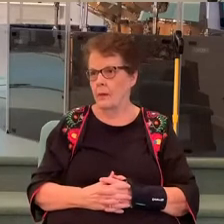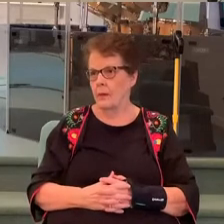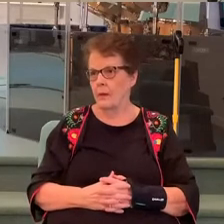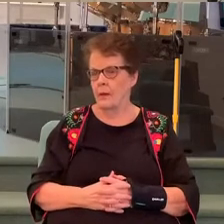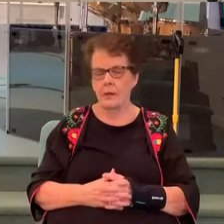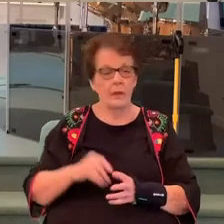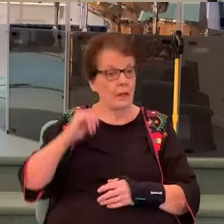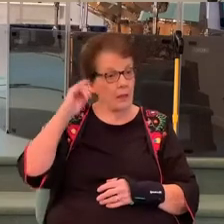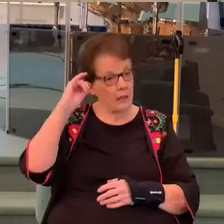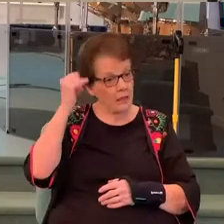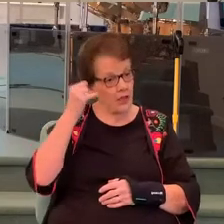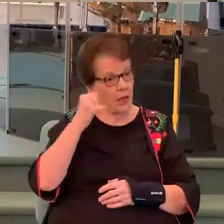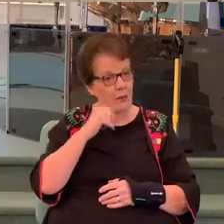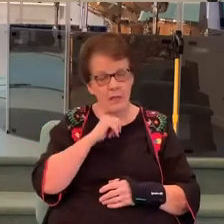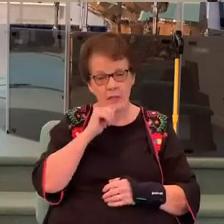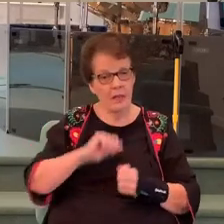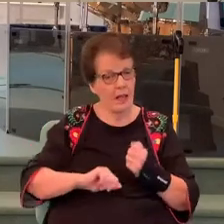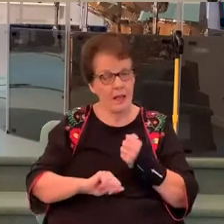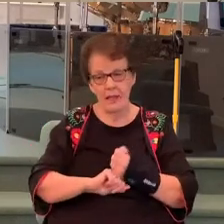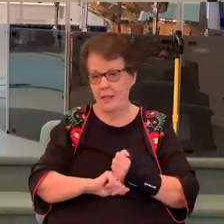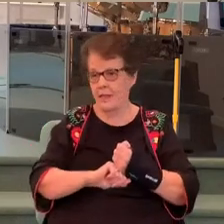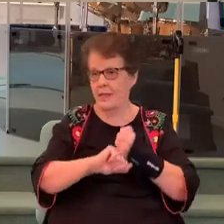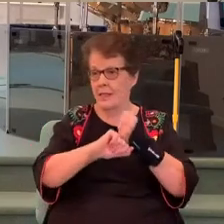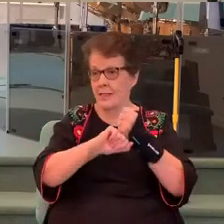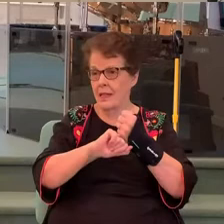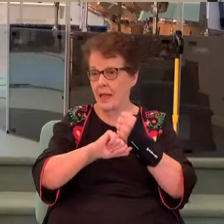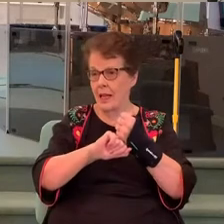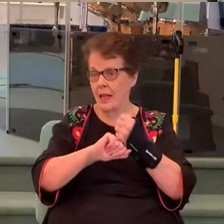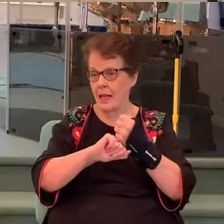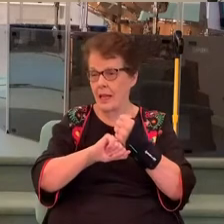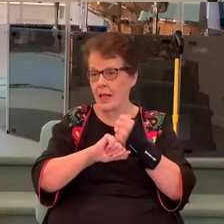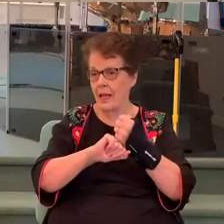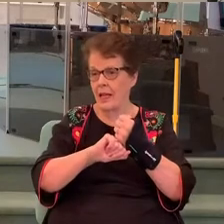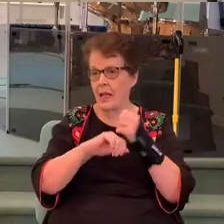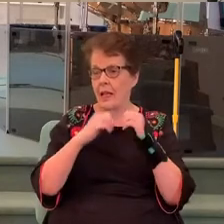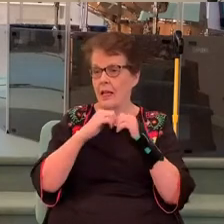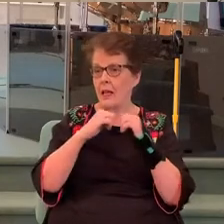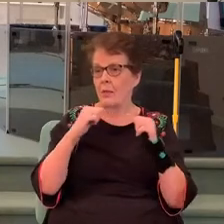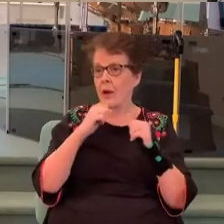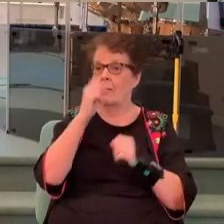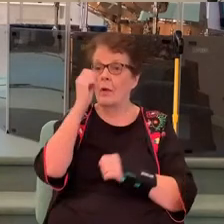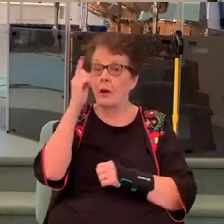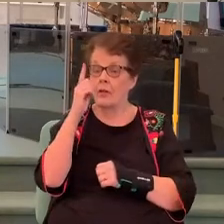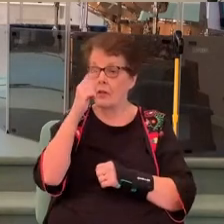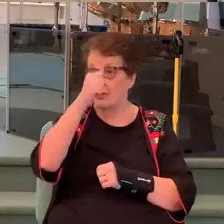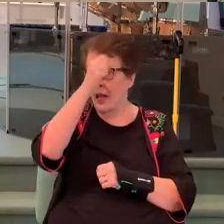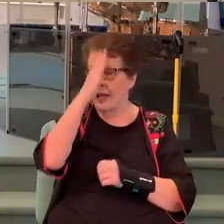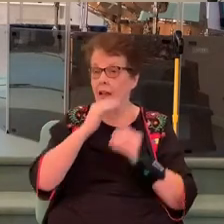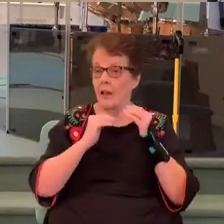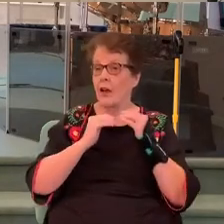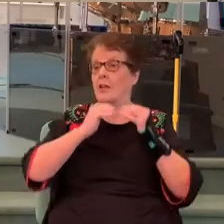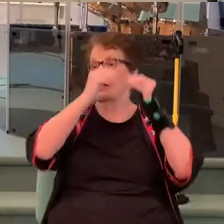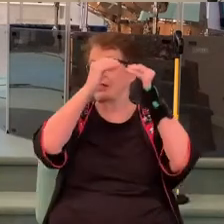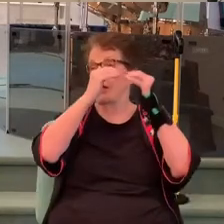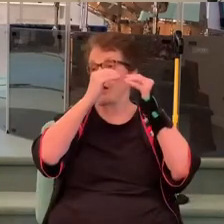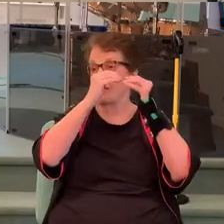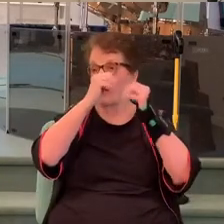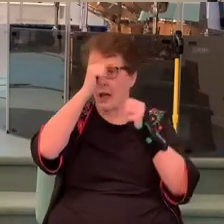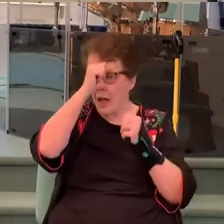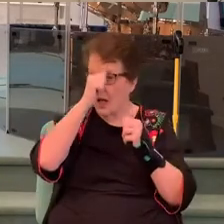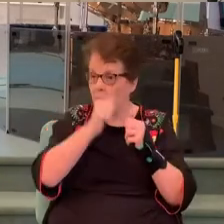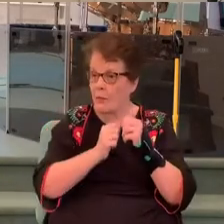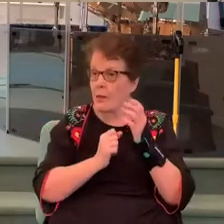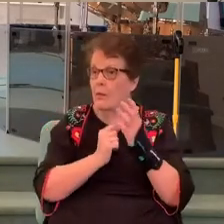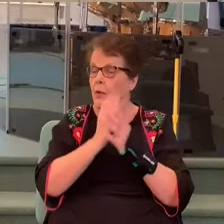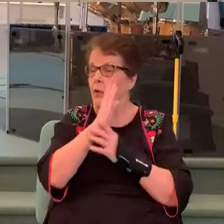James is not advocating that we depart from an understanding of God's sovereignty. I remember growing up, there was a man on TV named